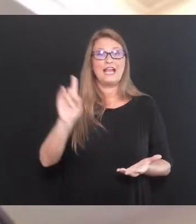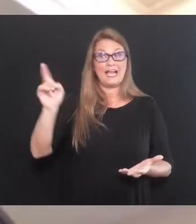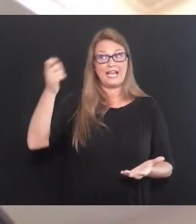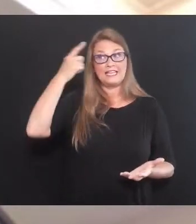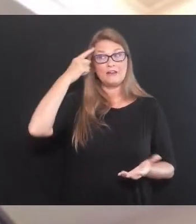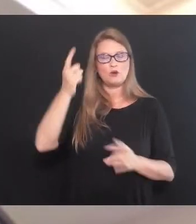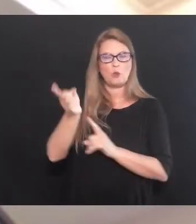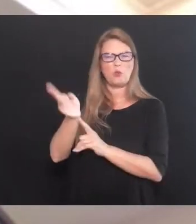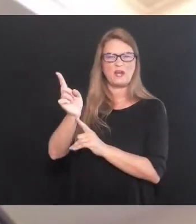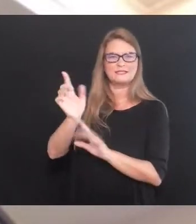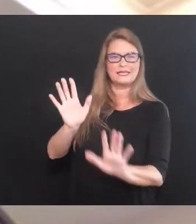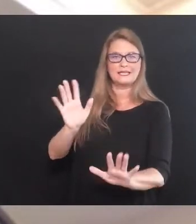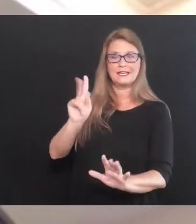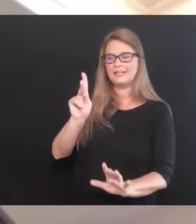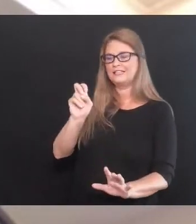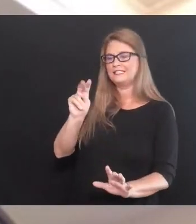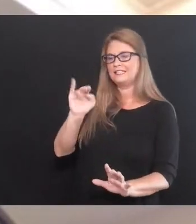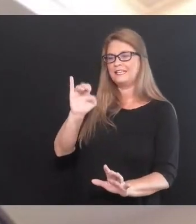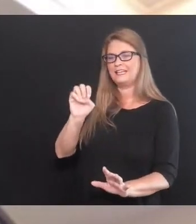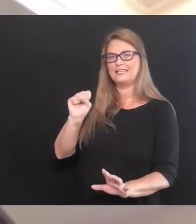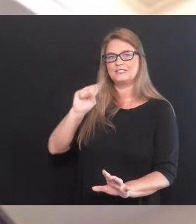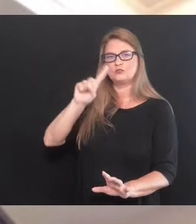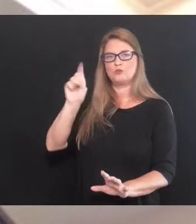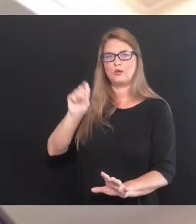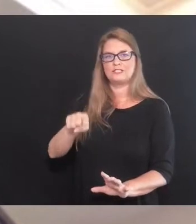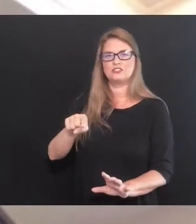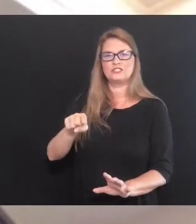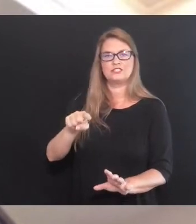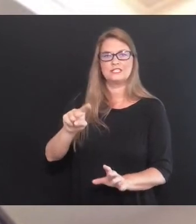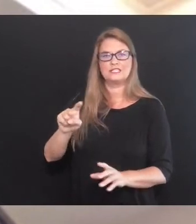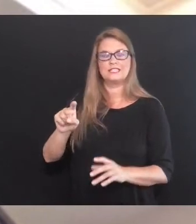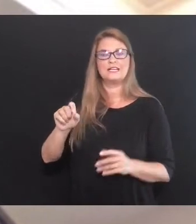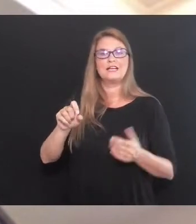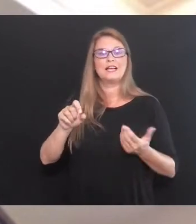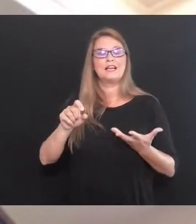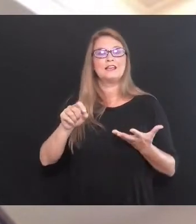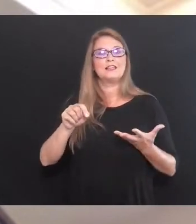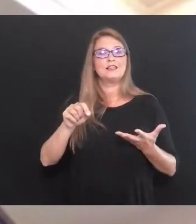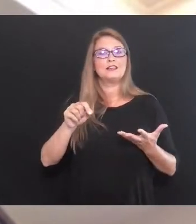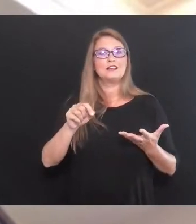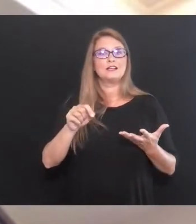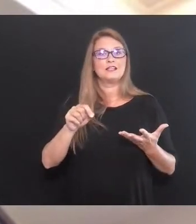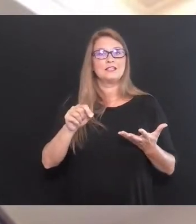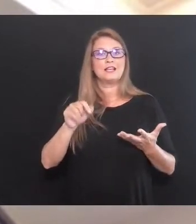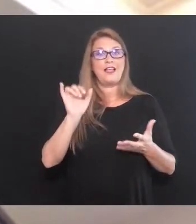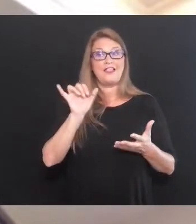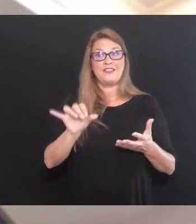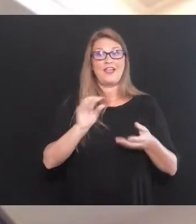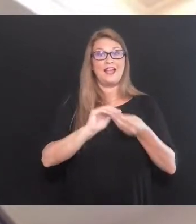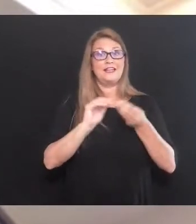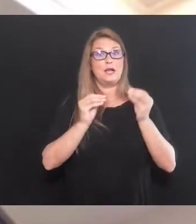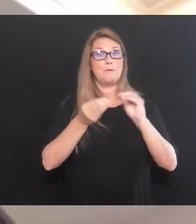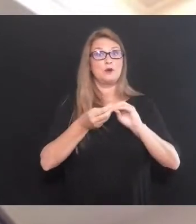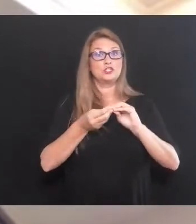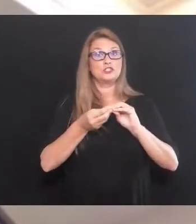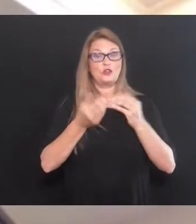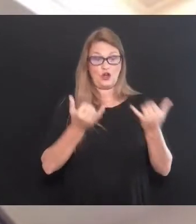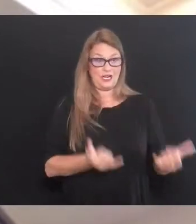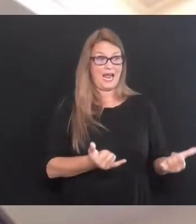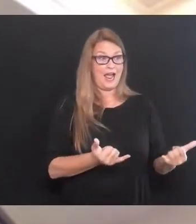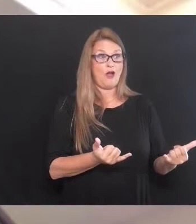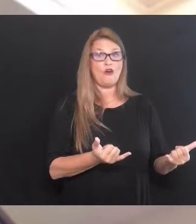second to Kenny's question to the folks out there, the numbers are now what the numbers